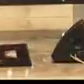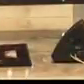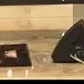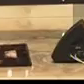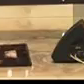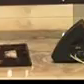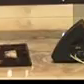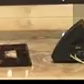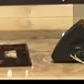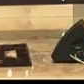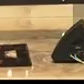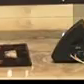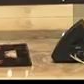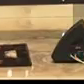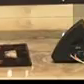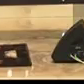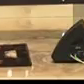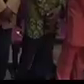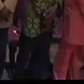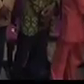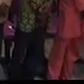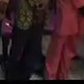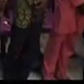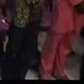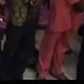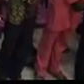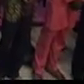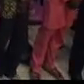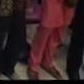In Jesus' name we pray.